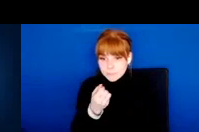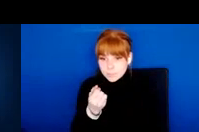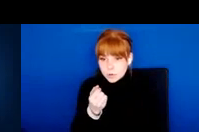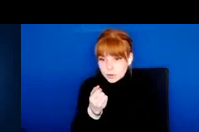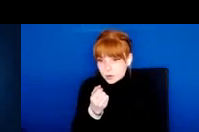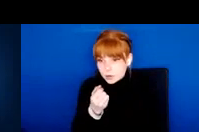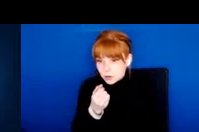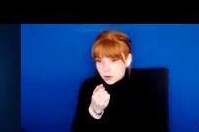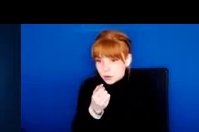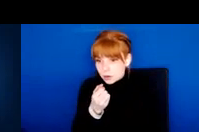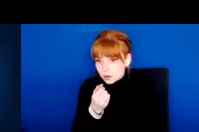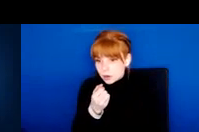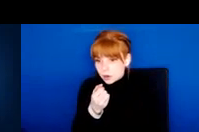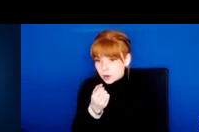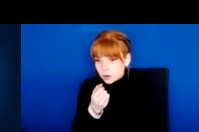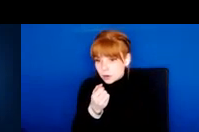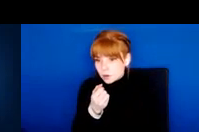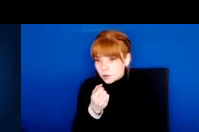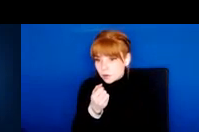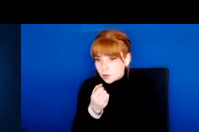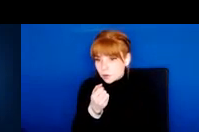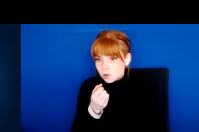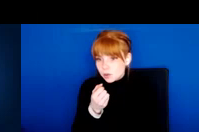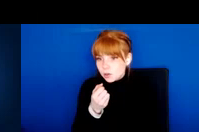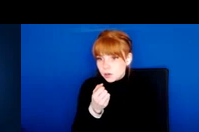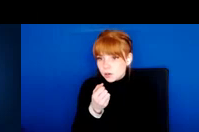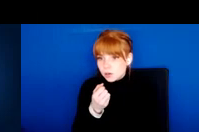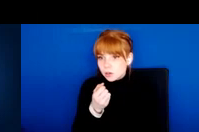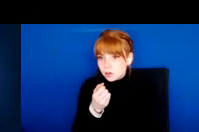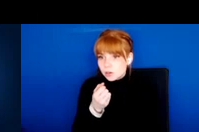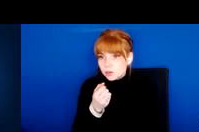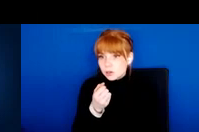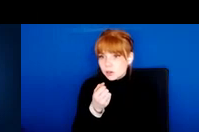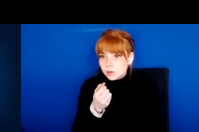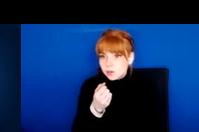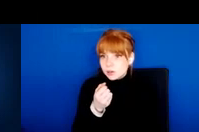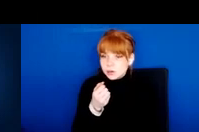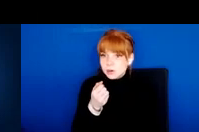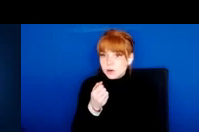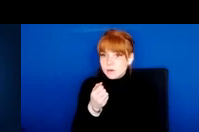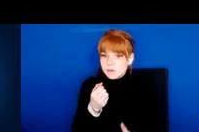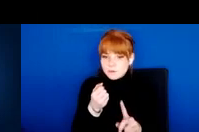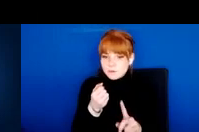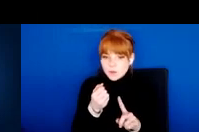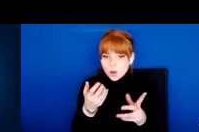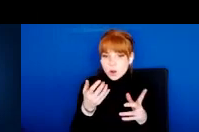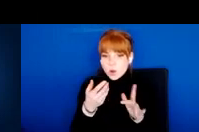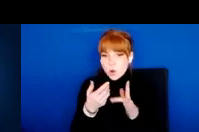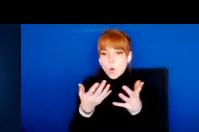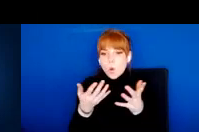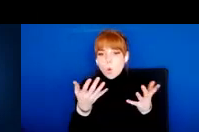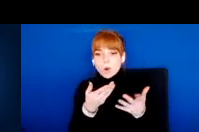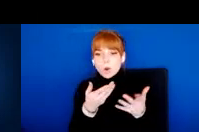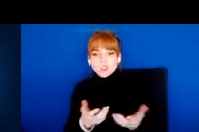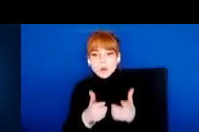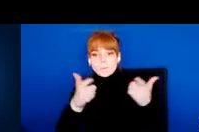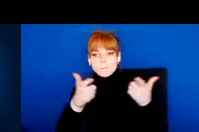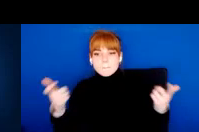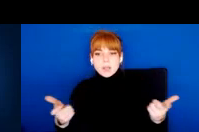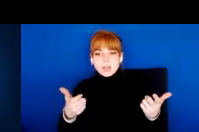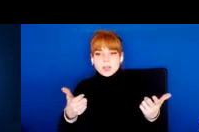of dashboards and data visualization, what is your biggest recommendation as you prepare